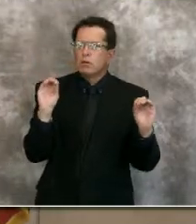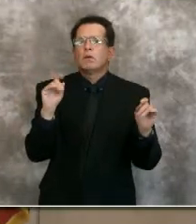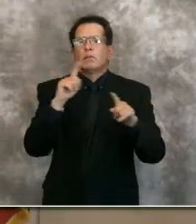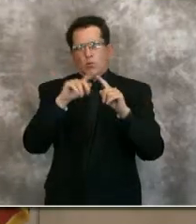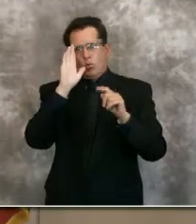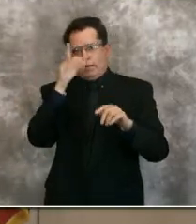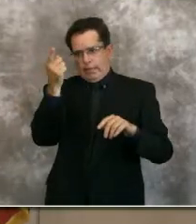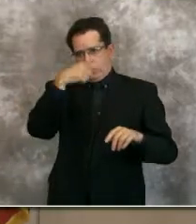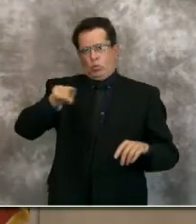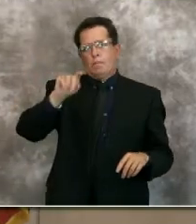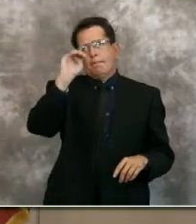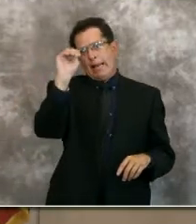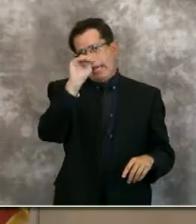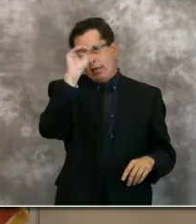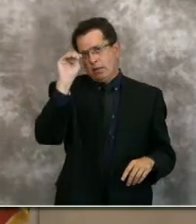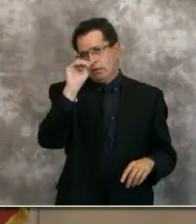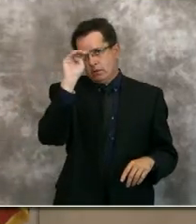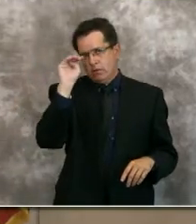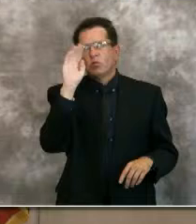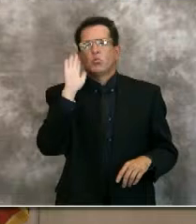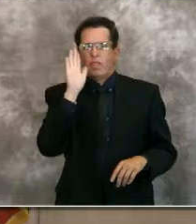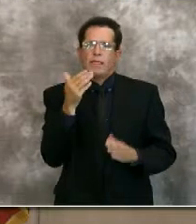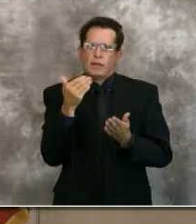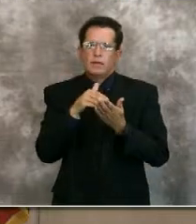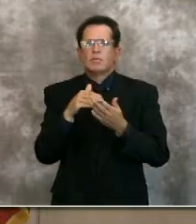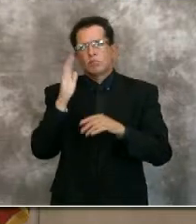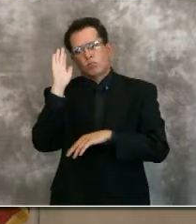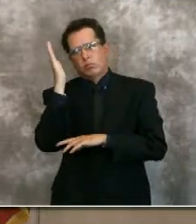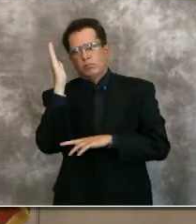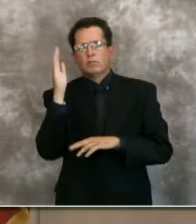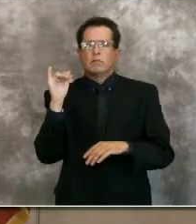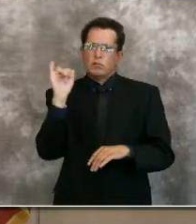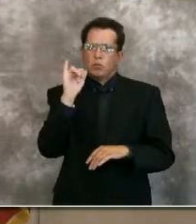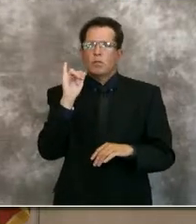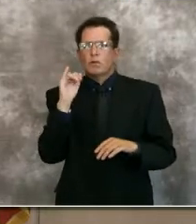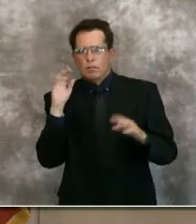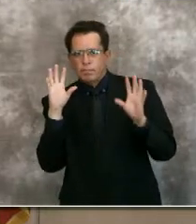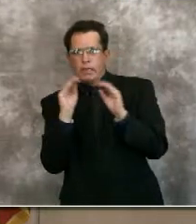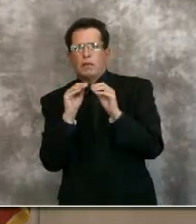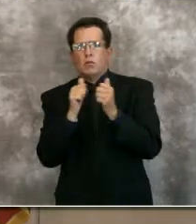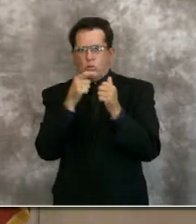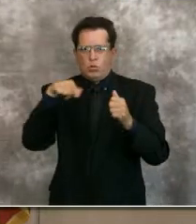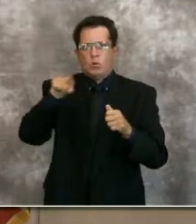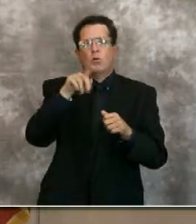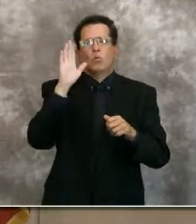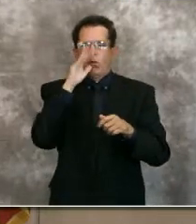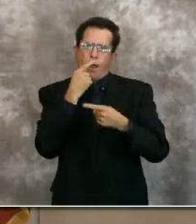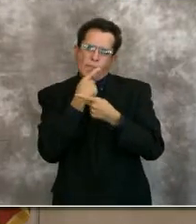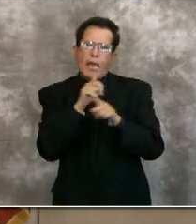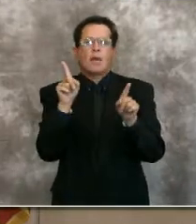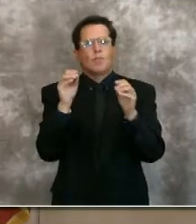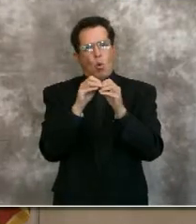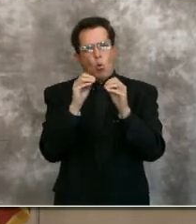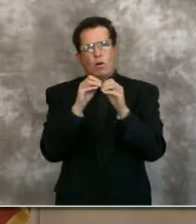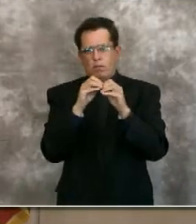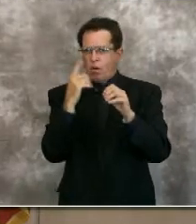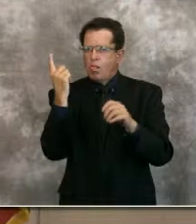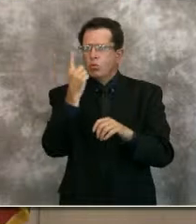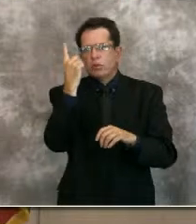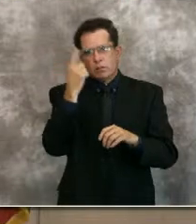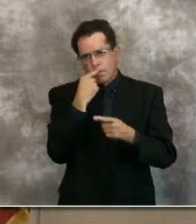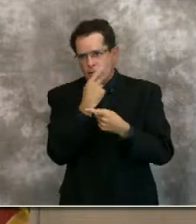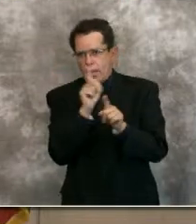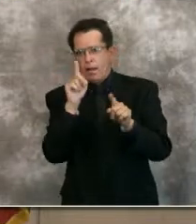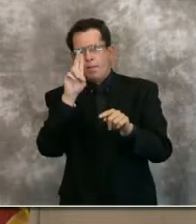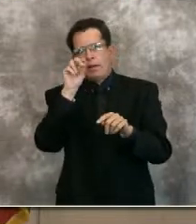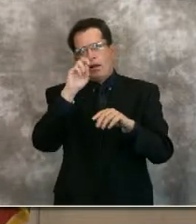return next Monday. And as always, our communications office will send out media updates and information. Will